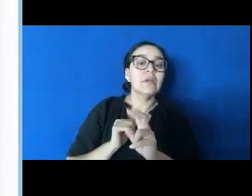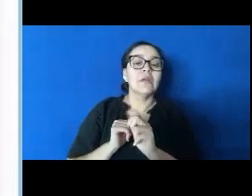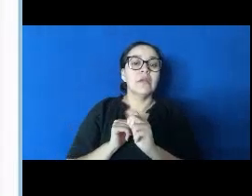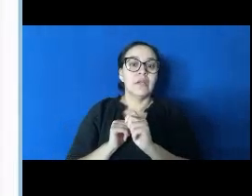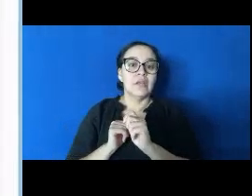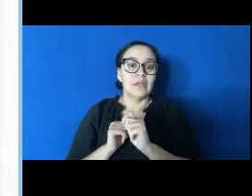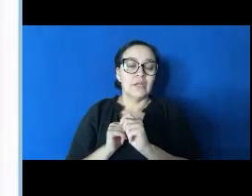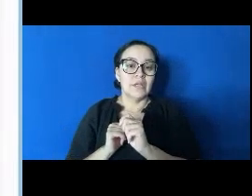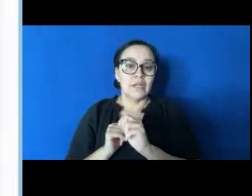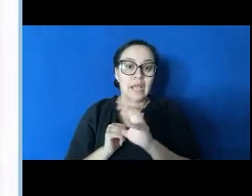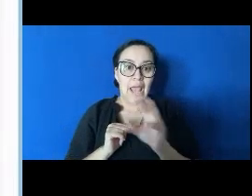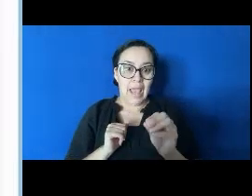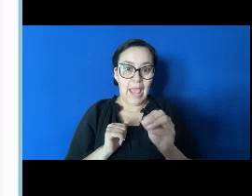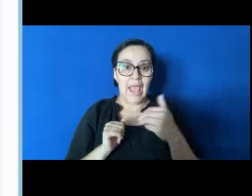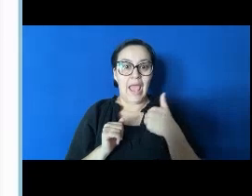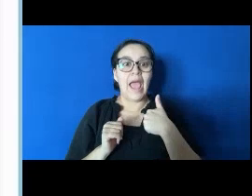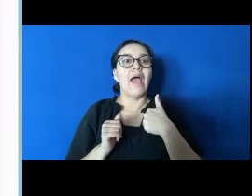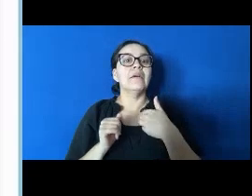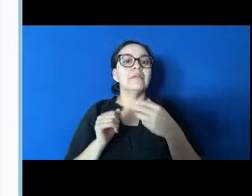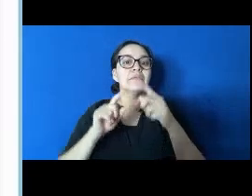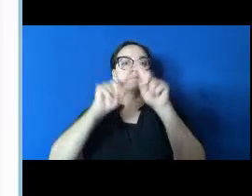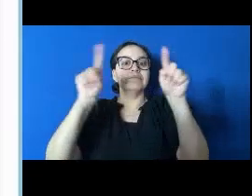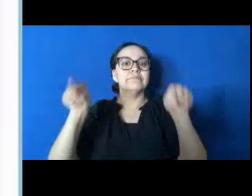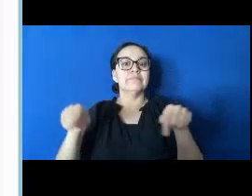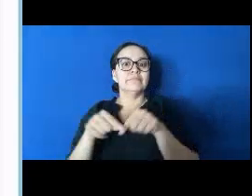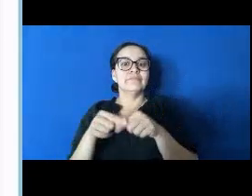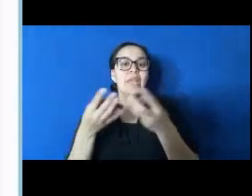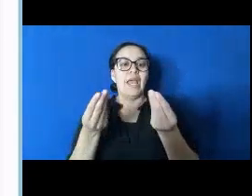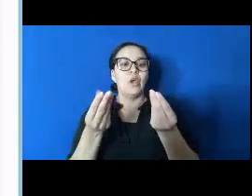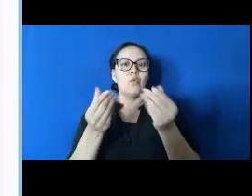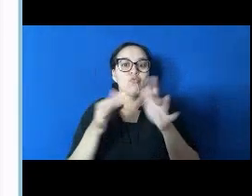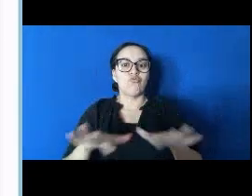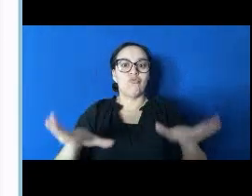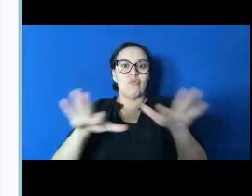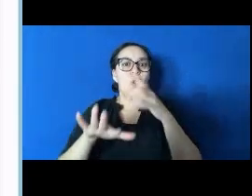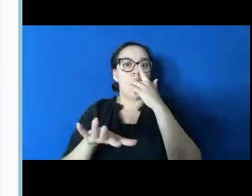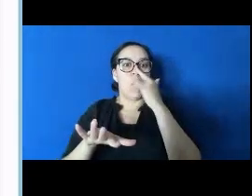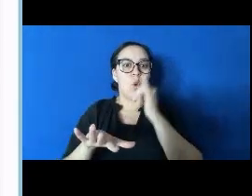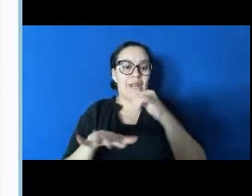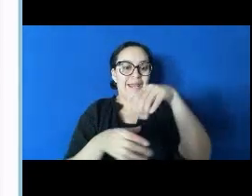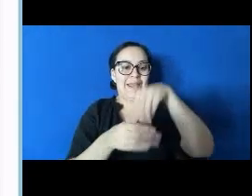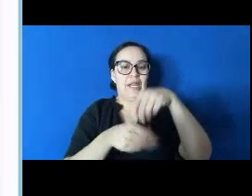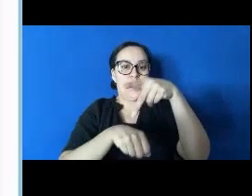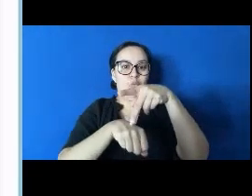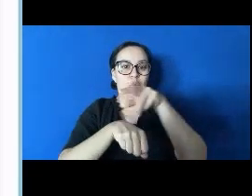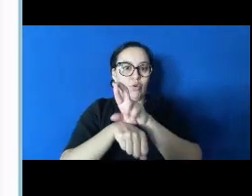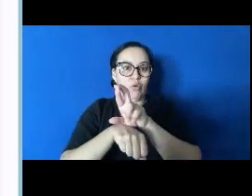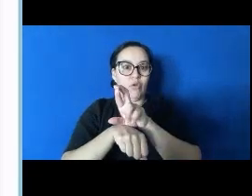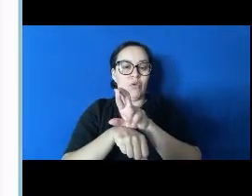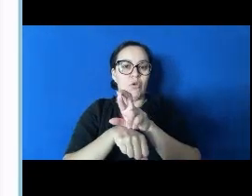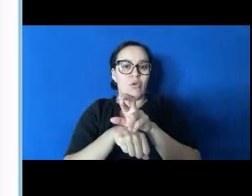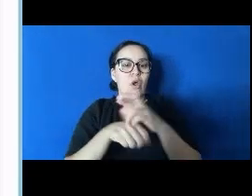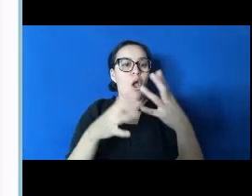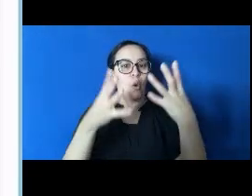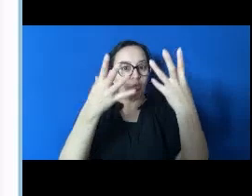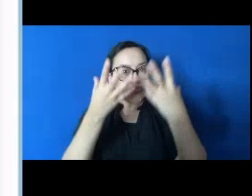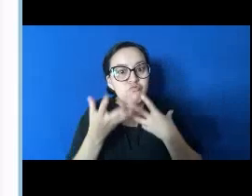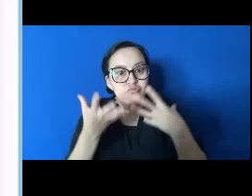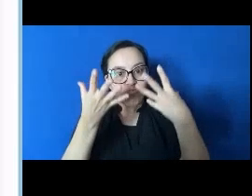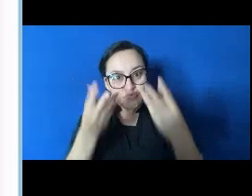We have information about how of the state of the soils in Puerto Rico. We compile data from